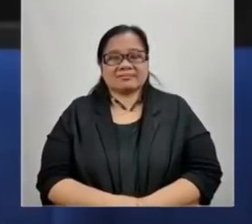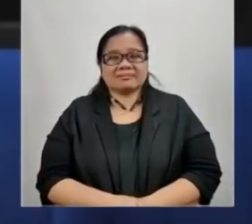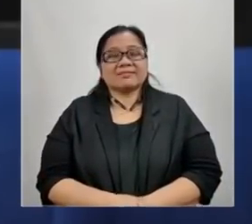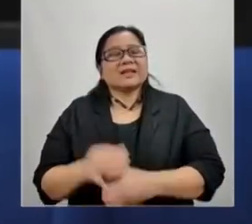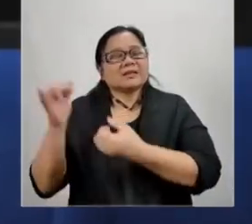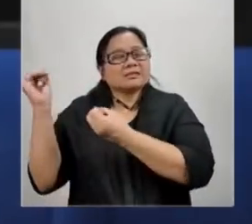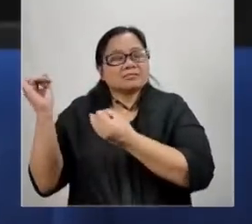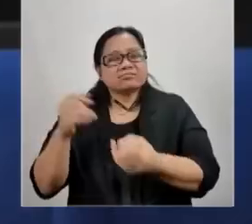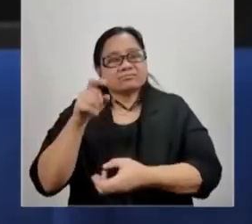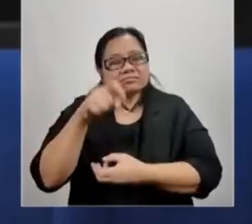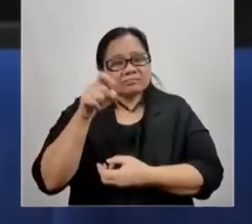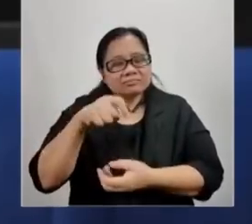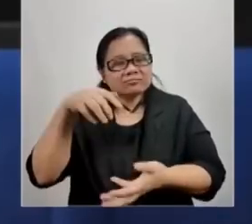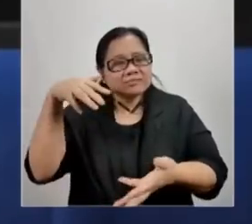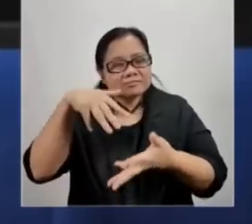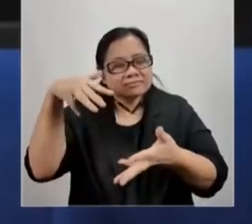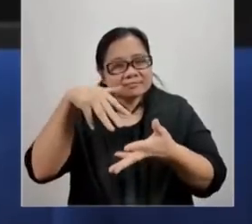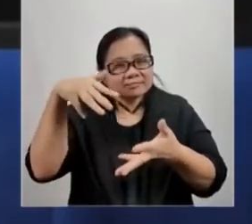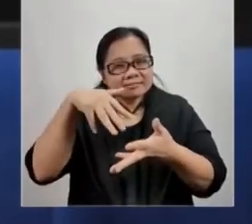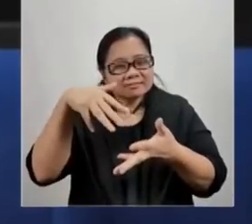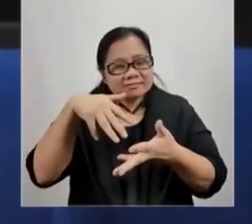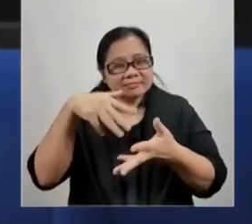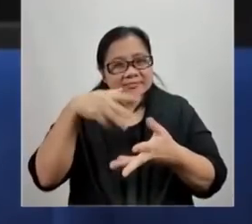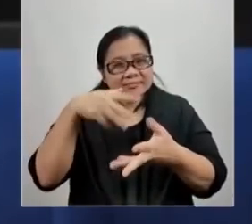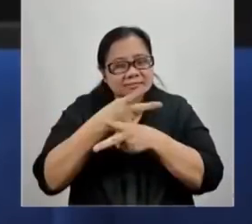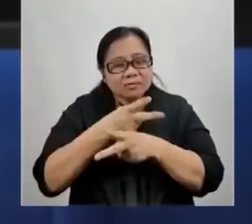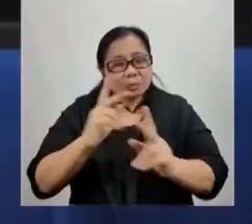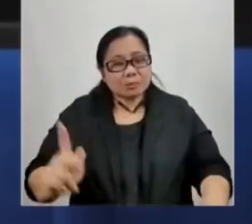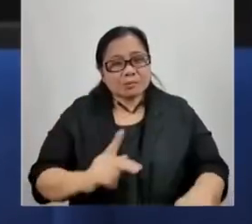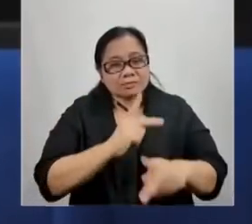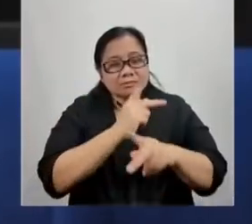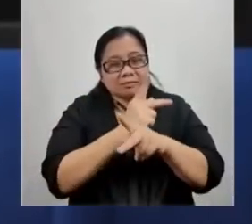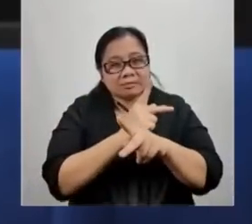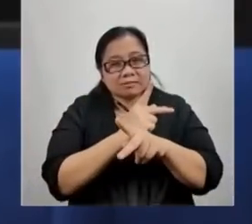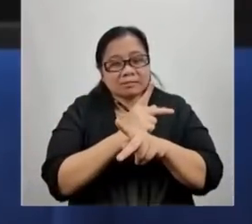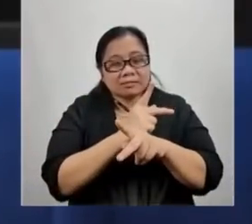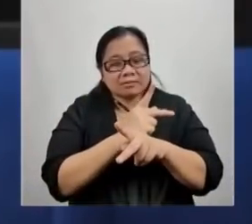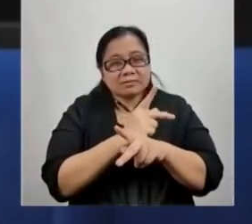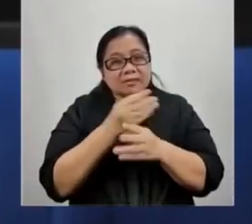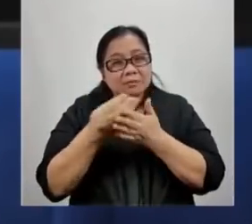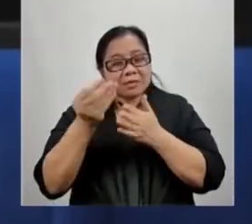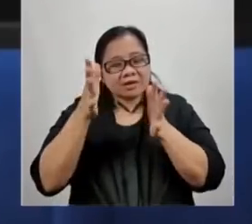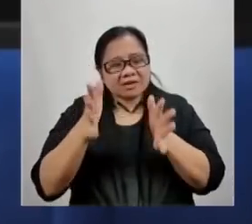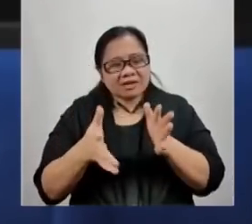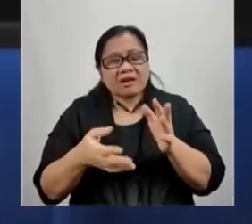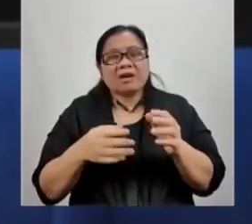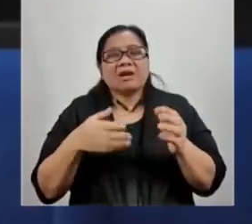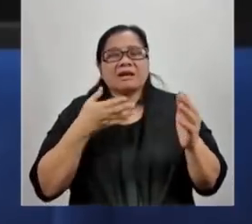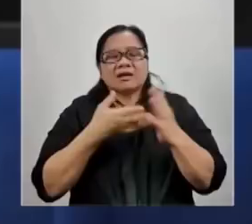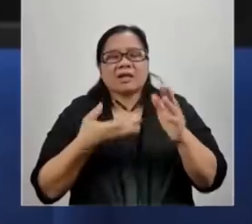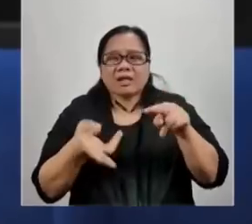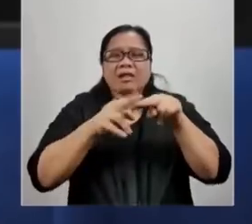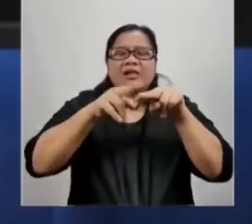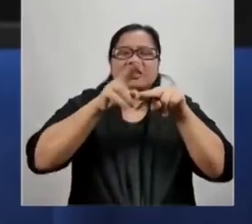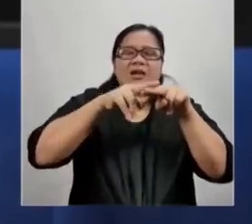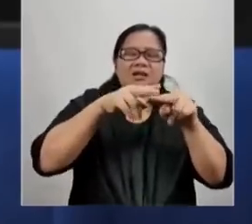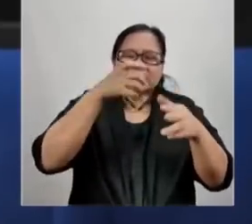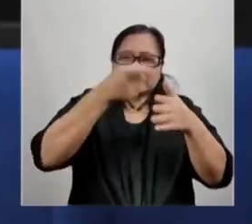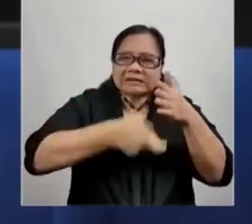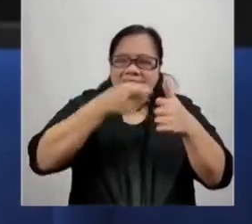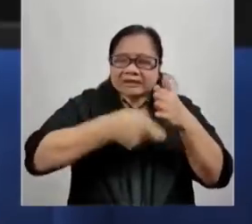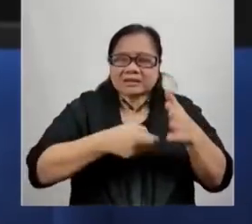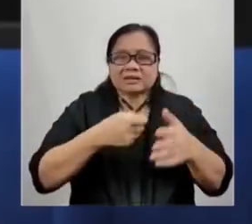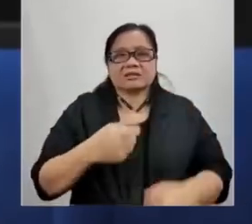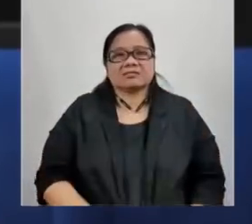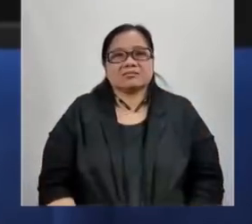both the consumer against the rising prices of basic commodities while ensuring at the same time that we do not destroy